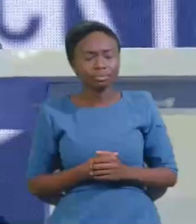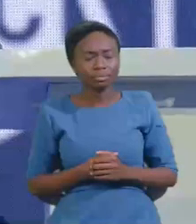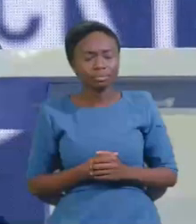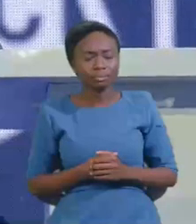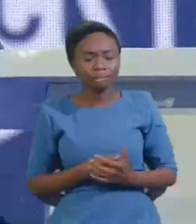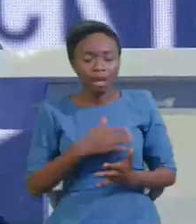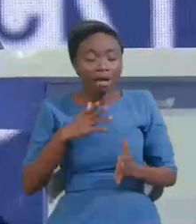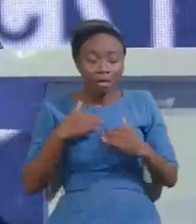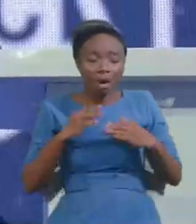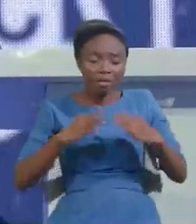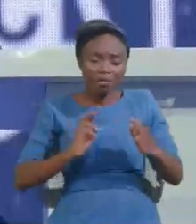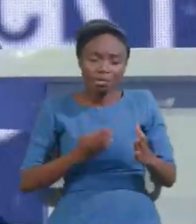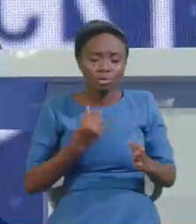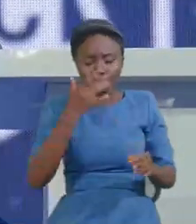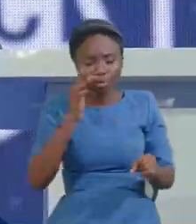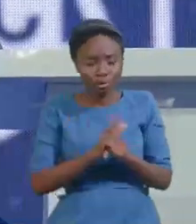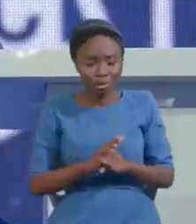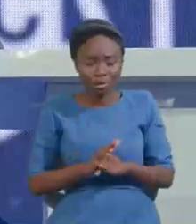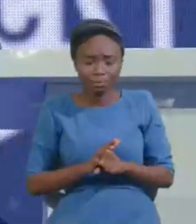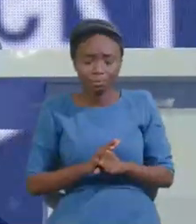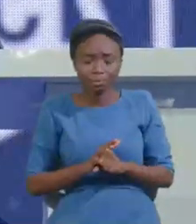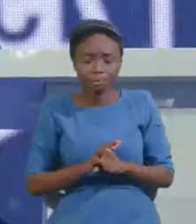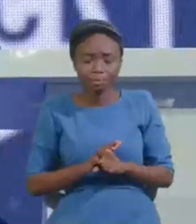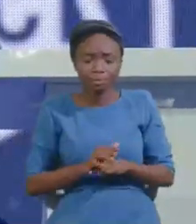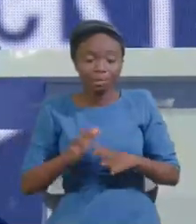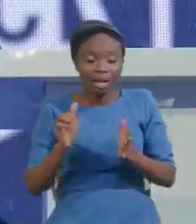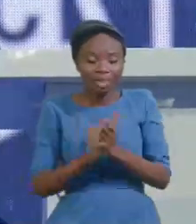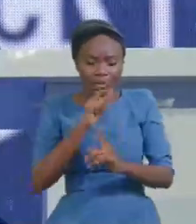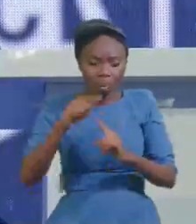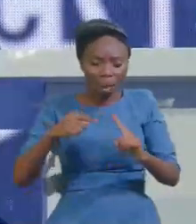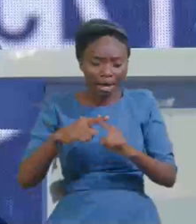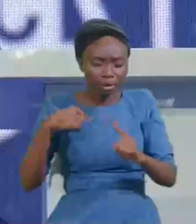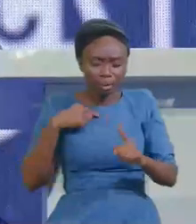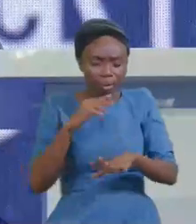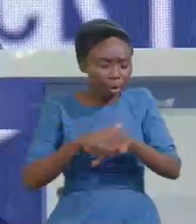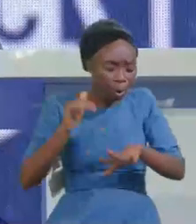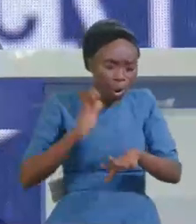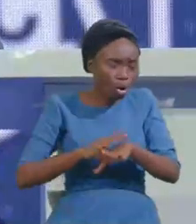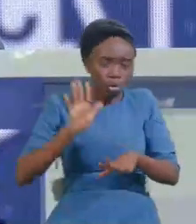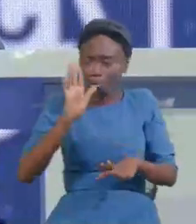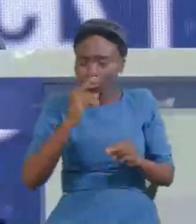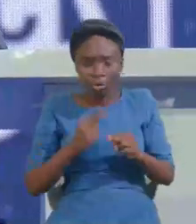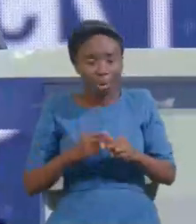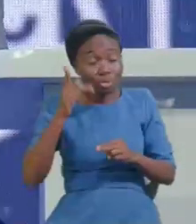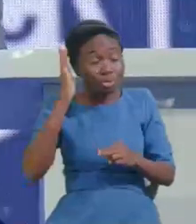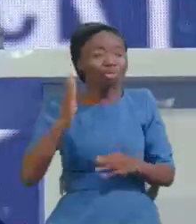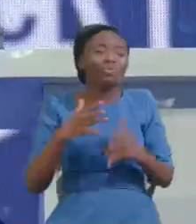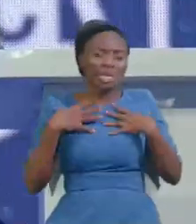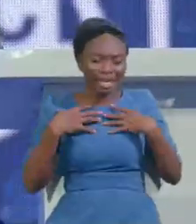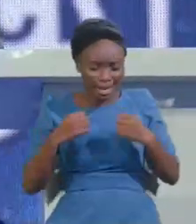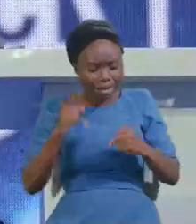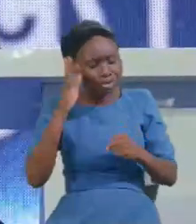And you have given us a promise that when we call upon you, you will heal, you